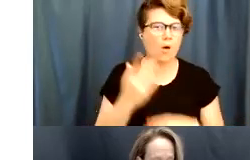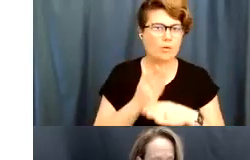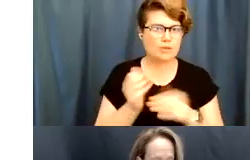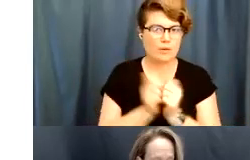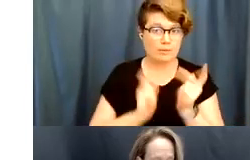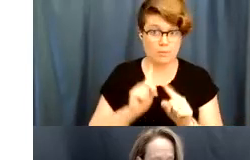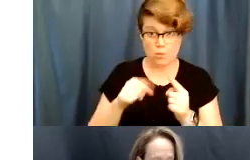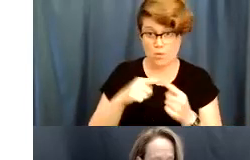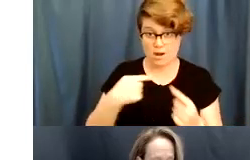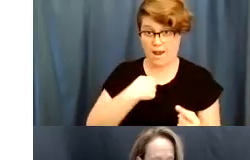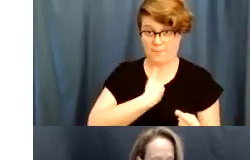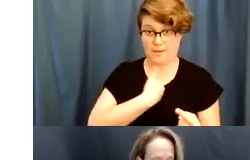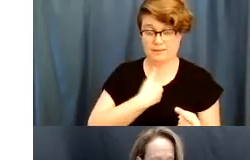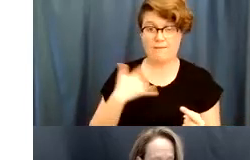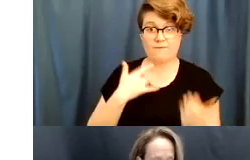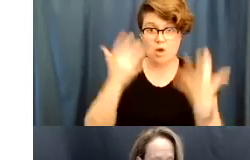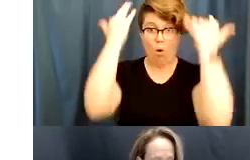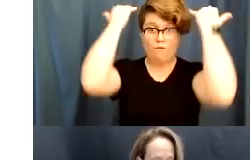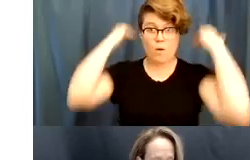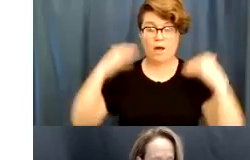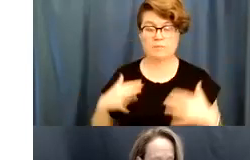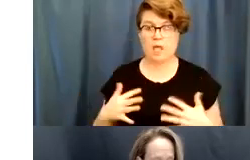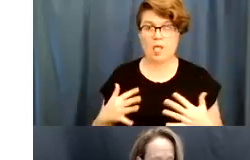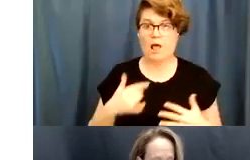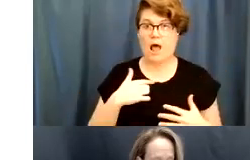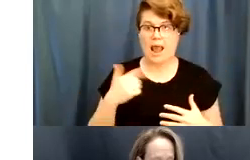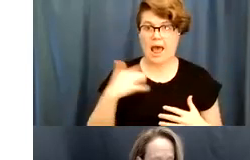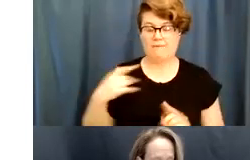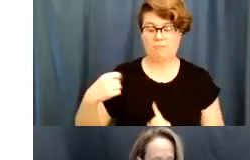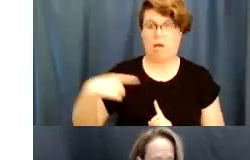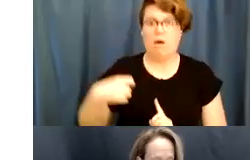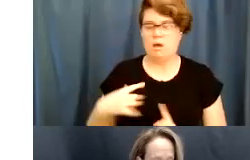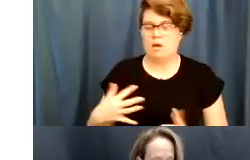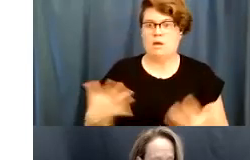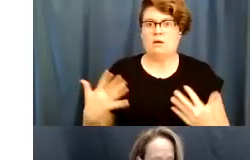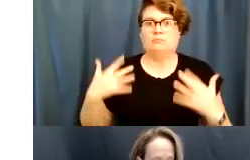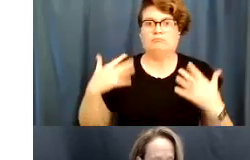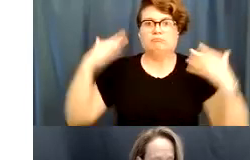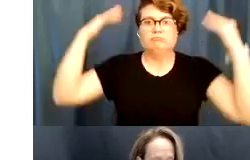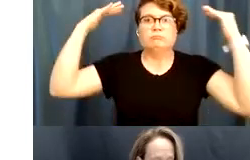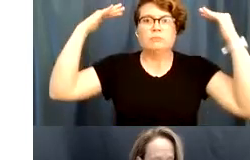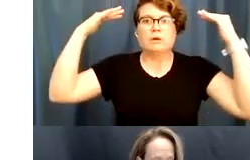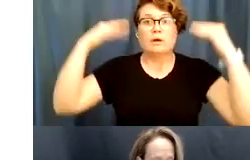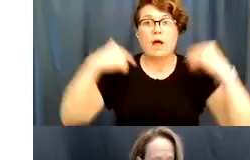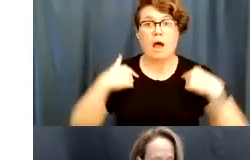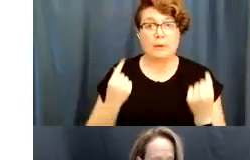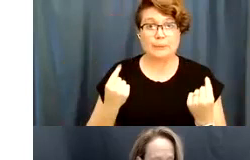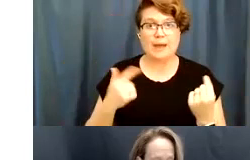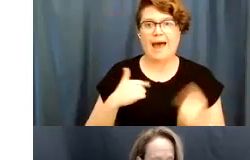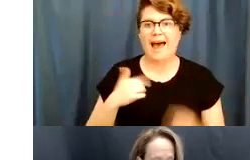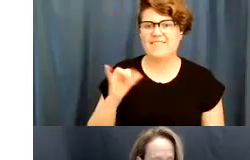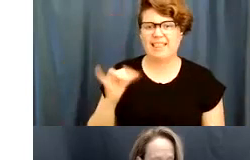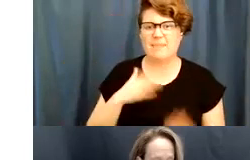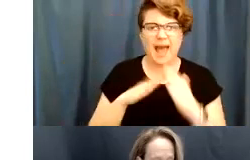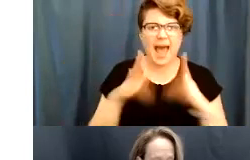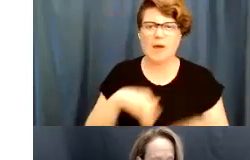particularly overwhelmed and I've been activated as a survivor advocate, I feel that my house is really dirty, even when